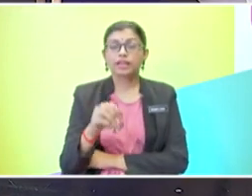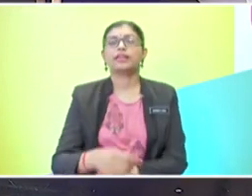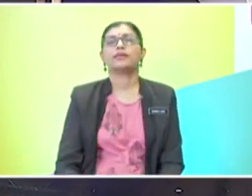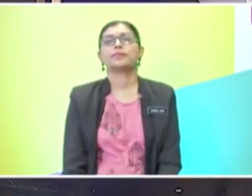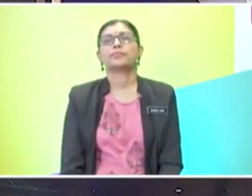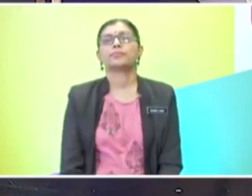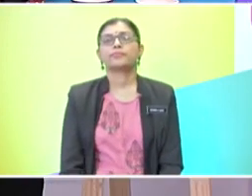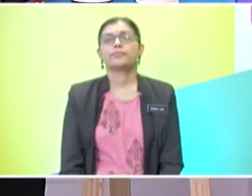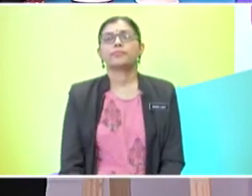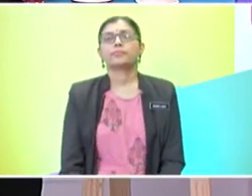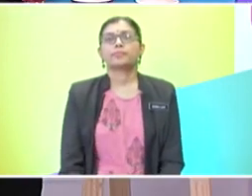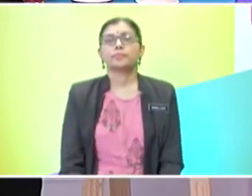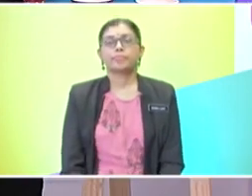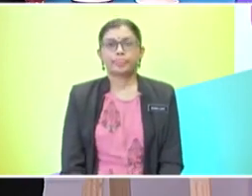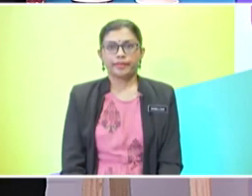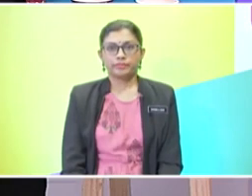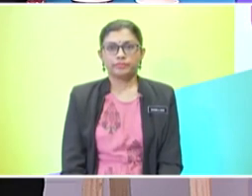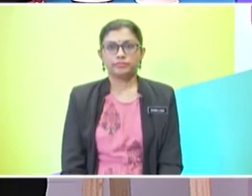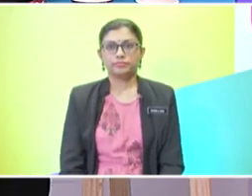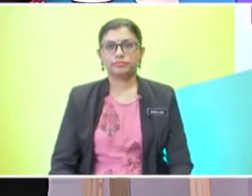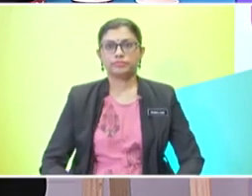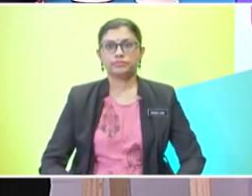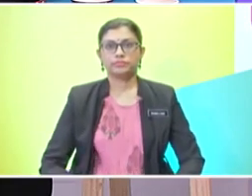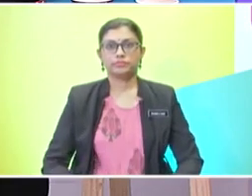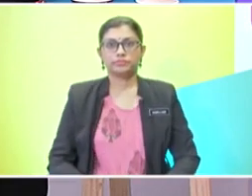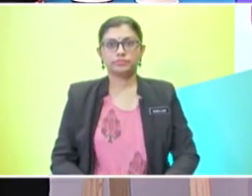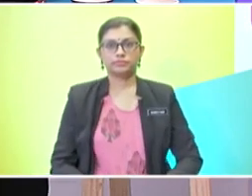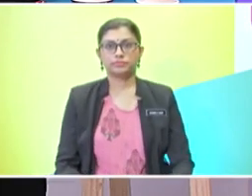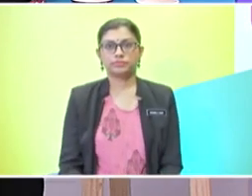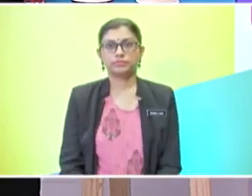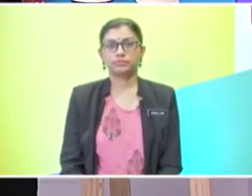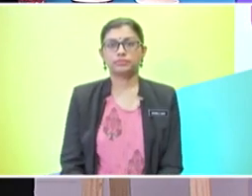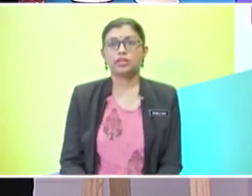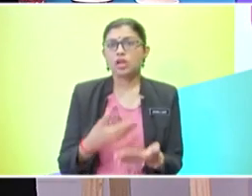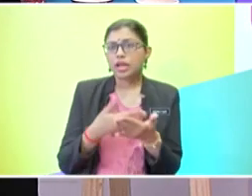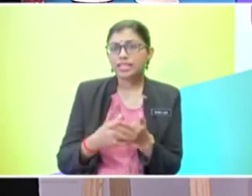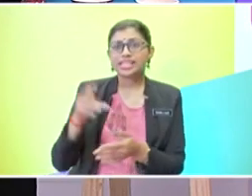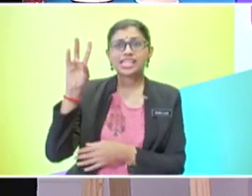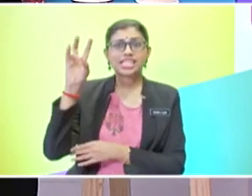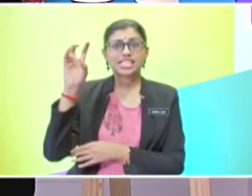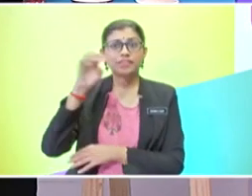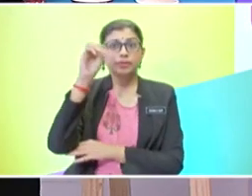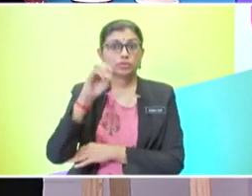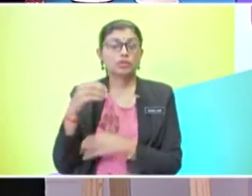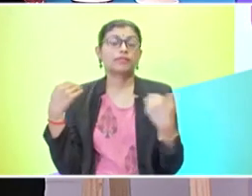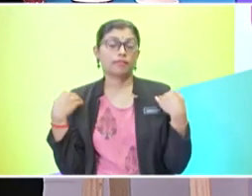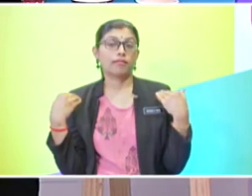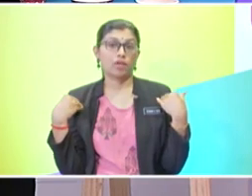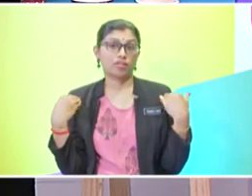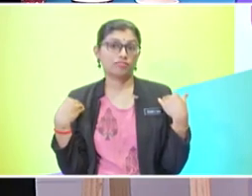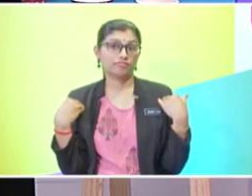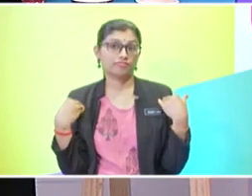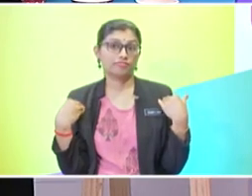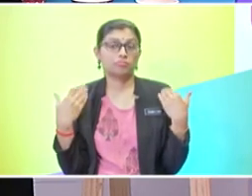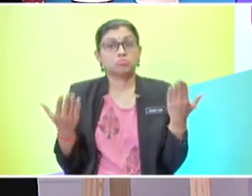70%, okay? So normally we will see 10%, 50%, 20%, 70%, up to 70% you can get the discount. So it depends on the